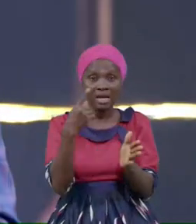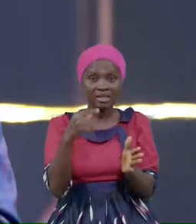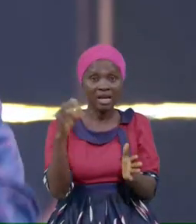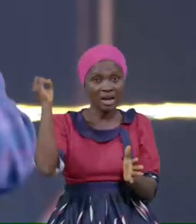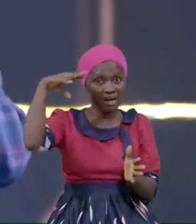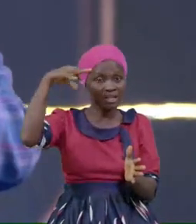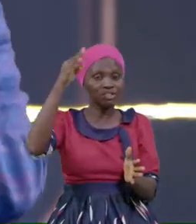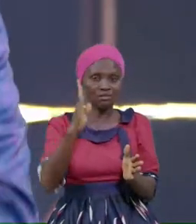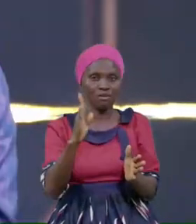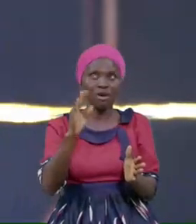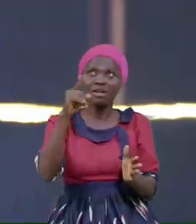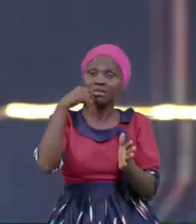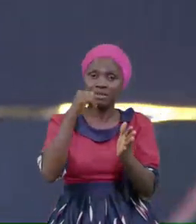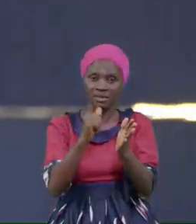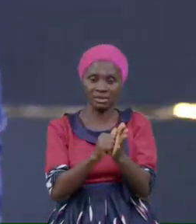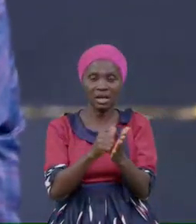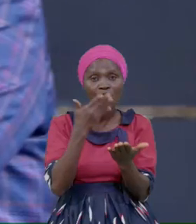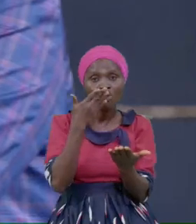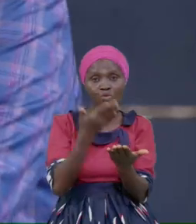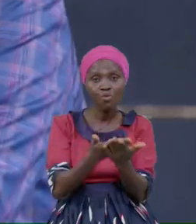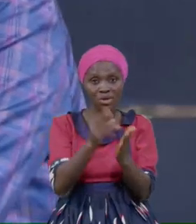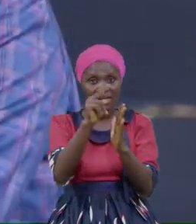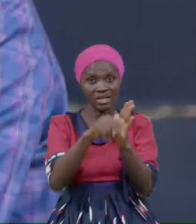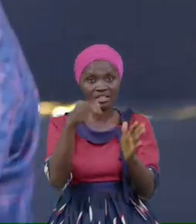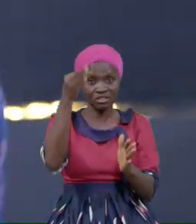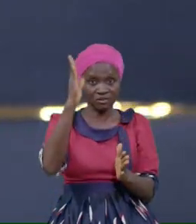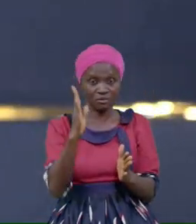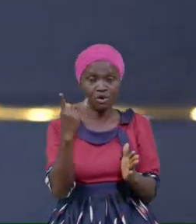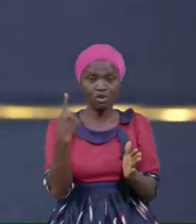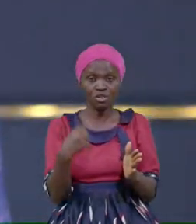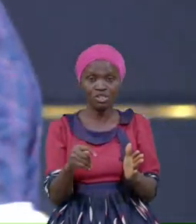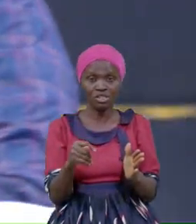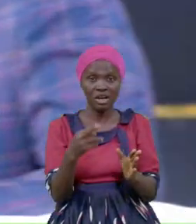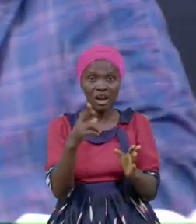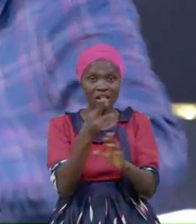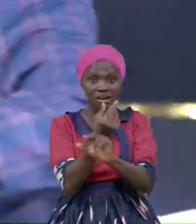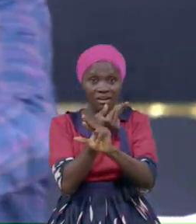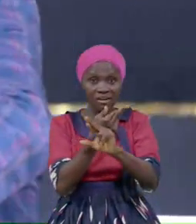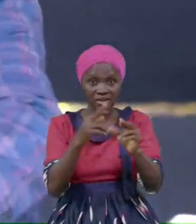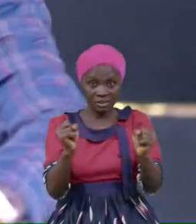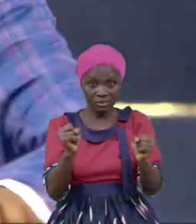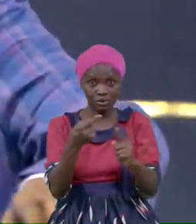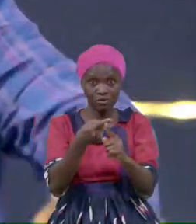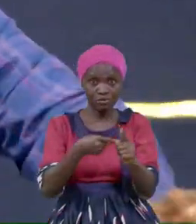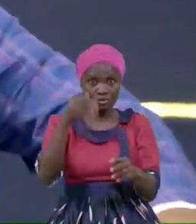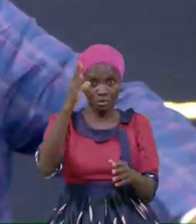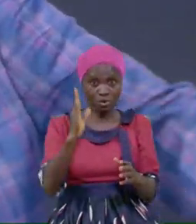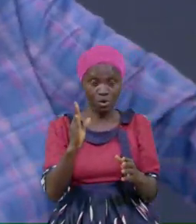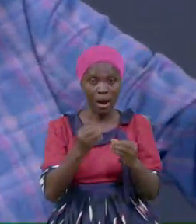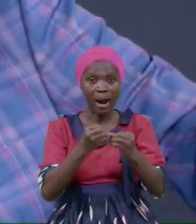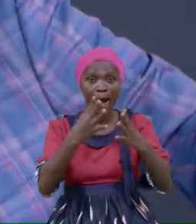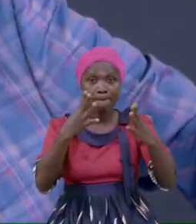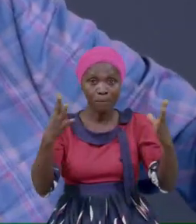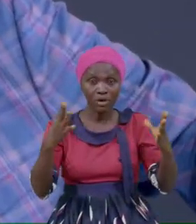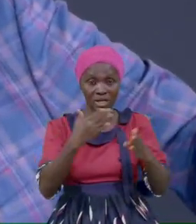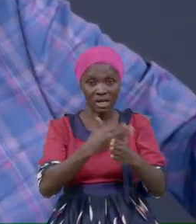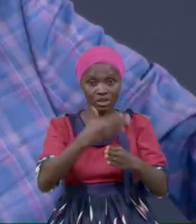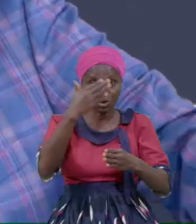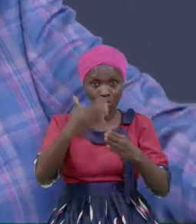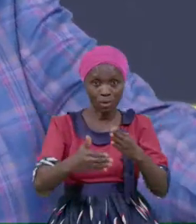goodness of God. It says the redemption from God. It says the abundant, complete,